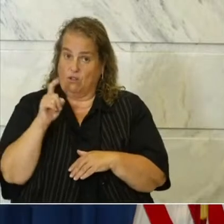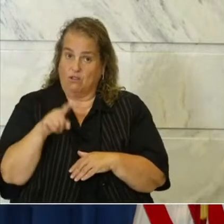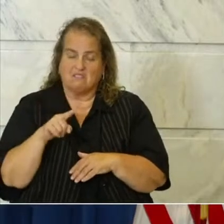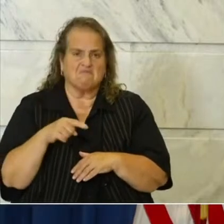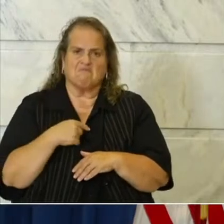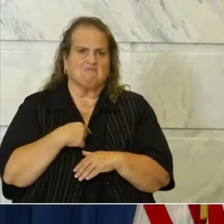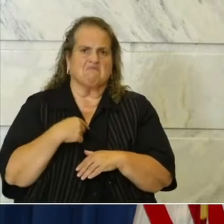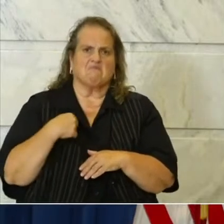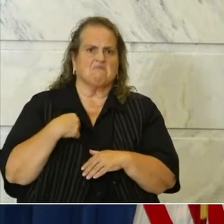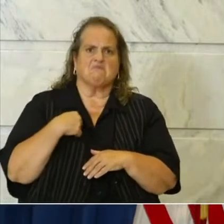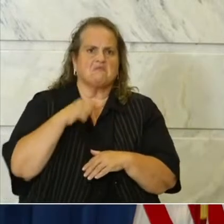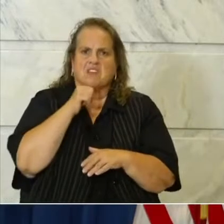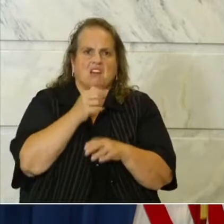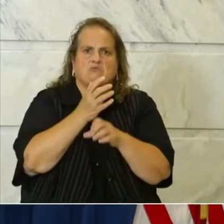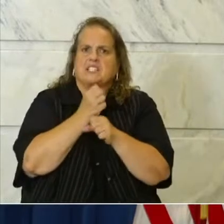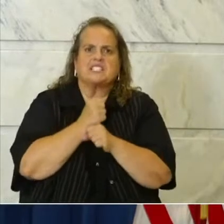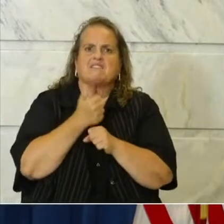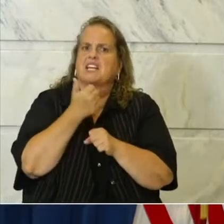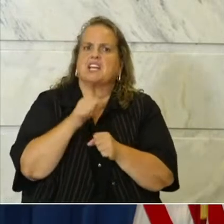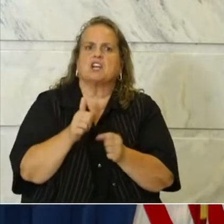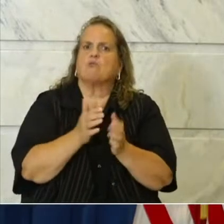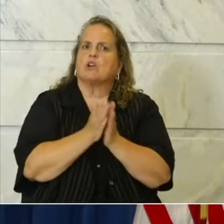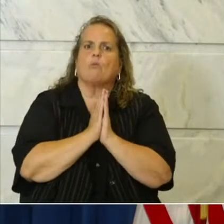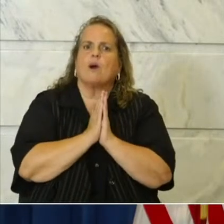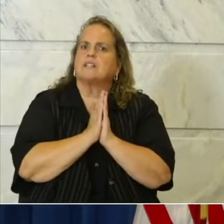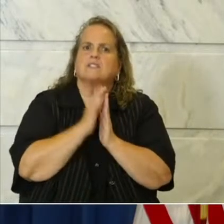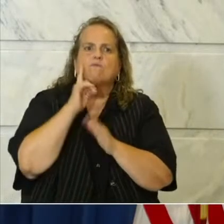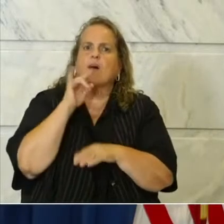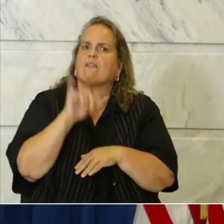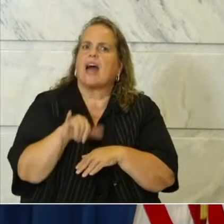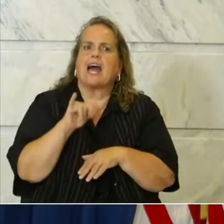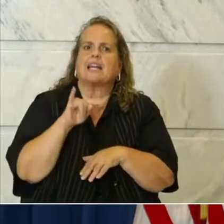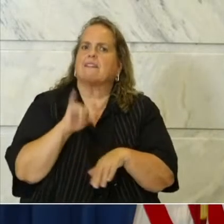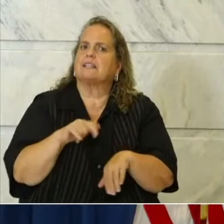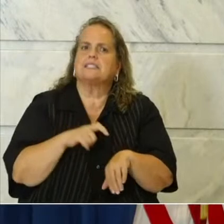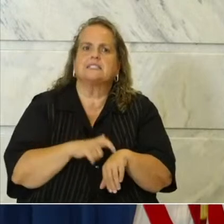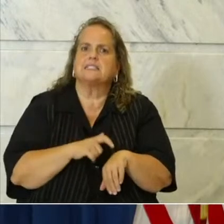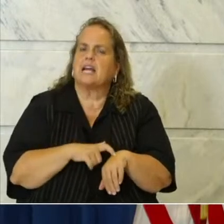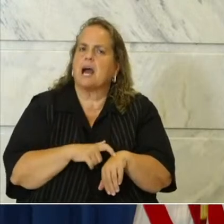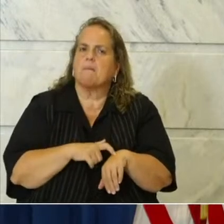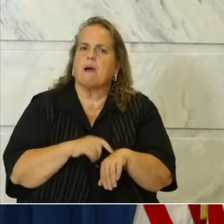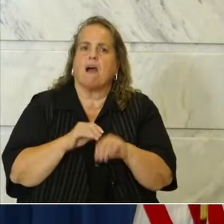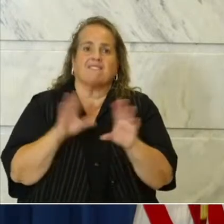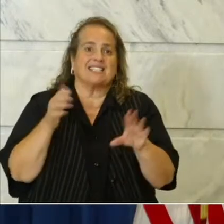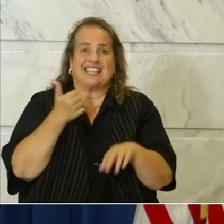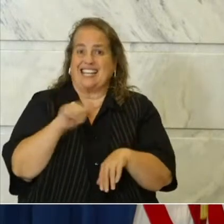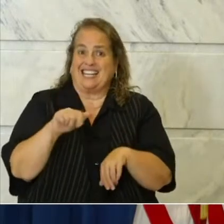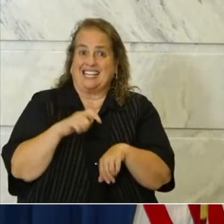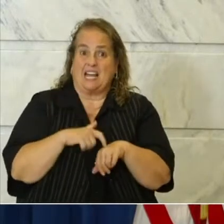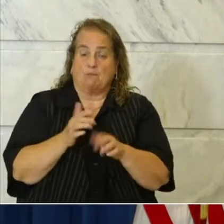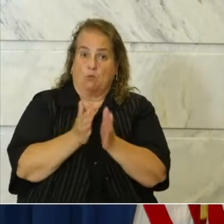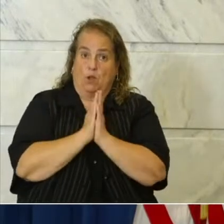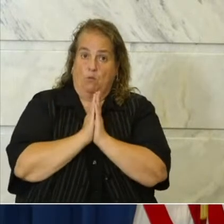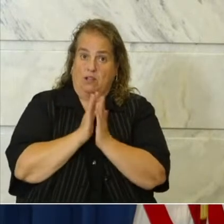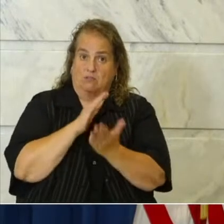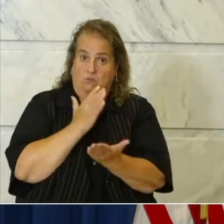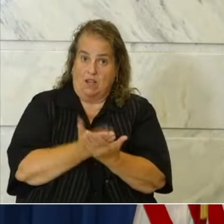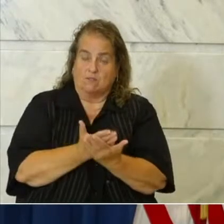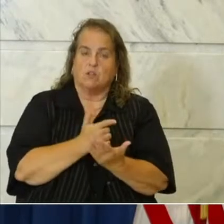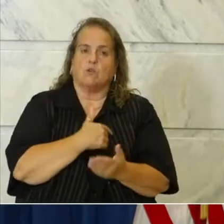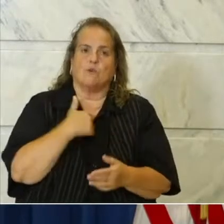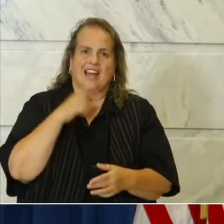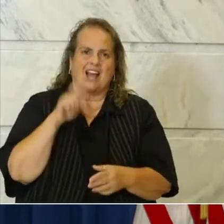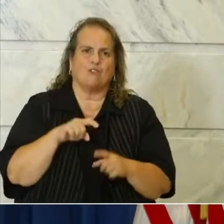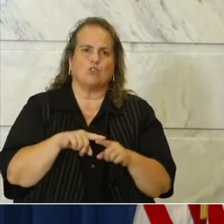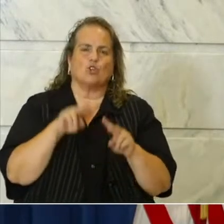don't believe that we have received a request at this time. Obviously, anytime a request comes in, we'll have